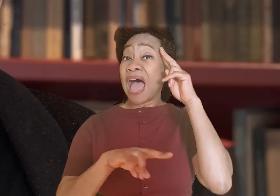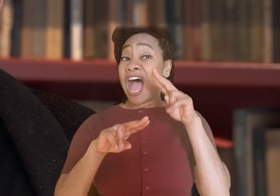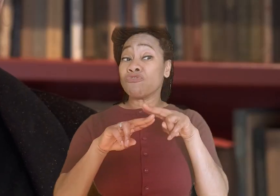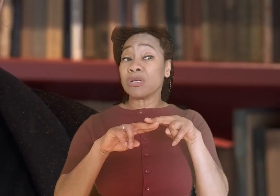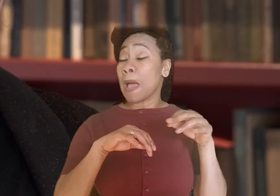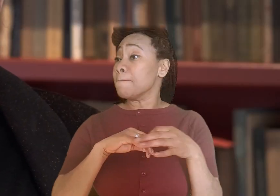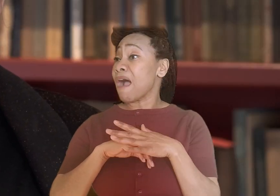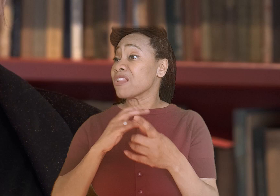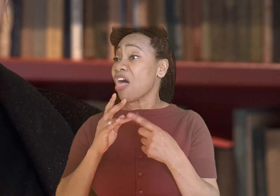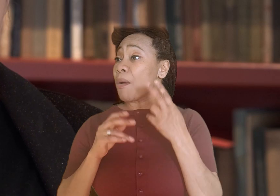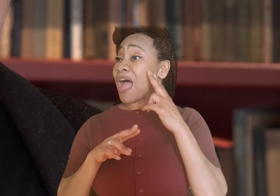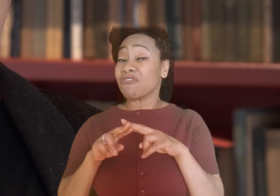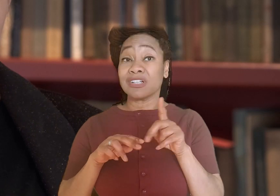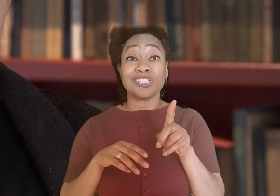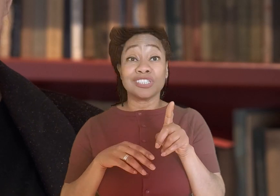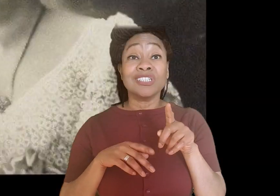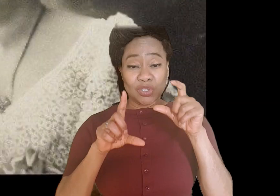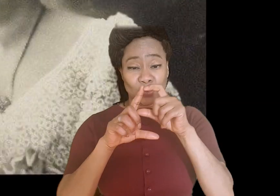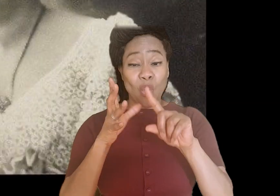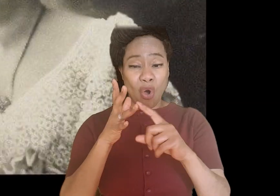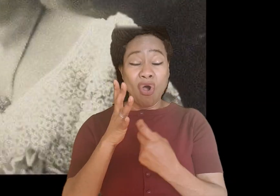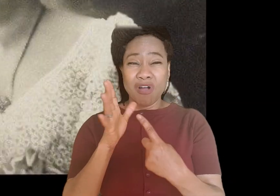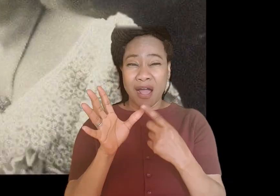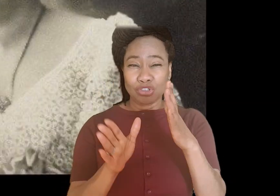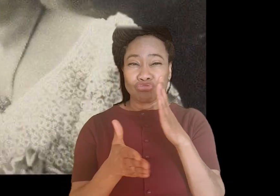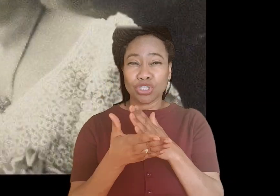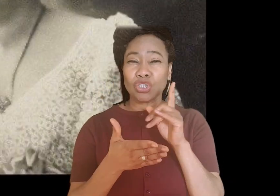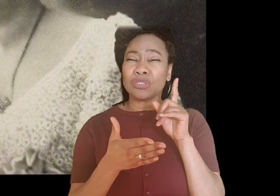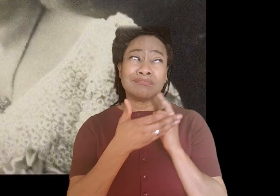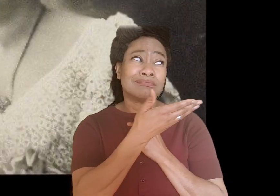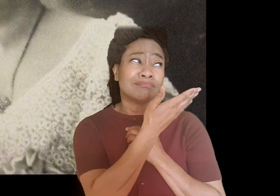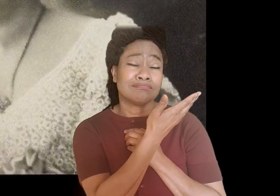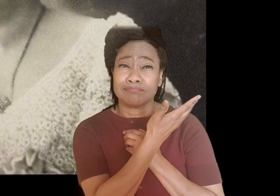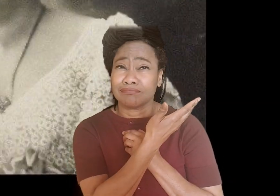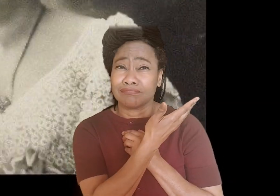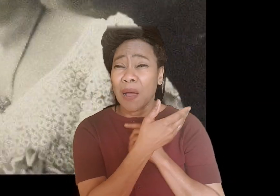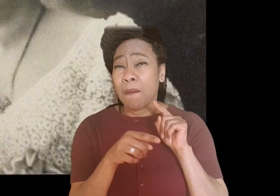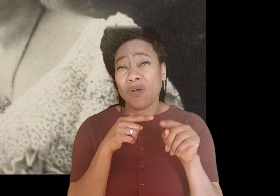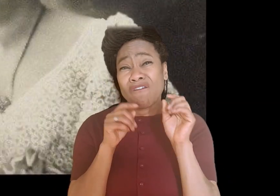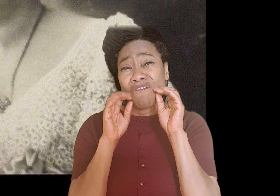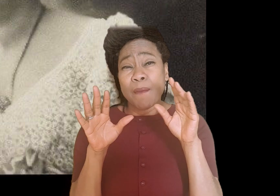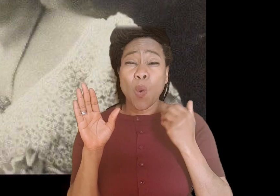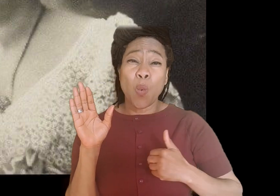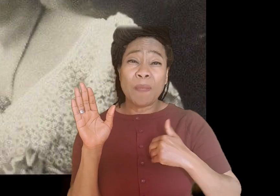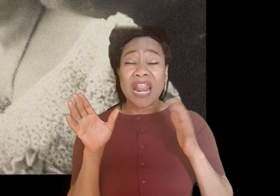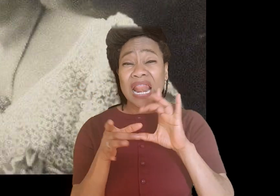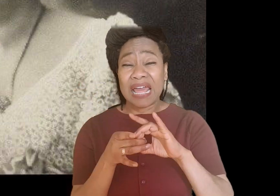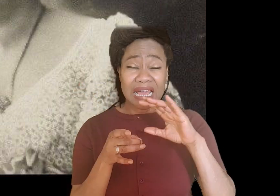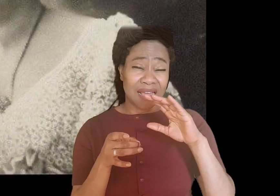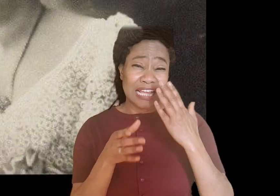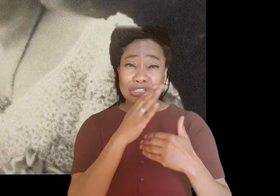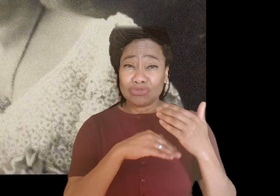was particularly true of Dora. Dora is one of the most famous women in the history of psychology and